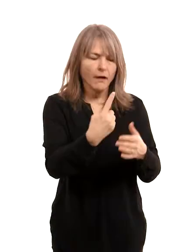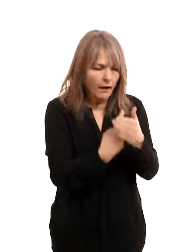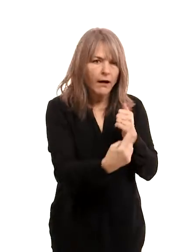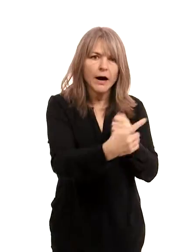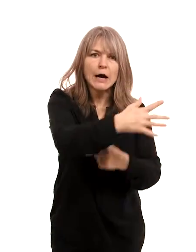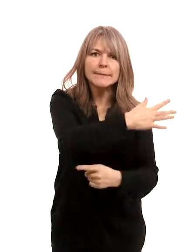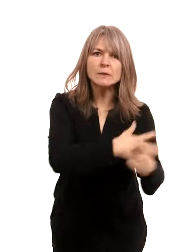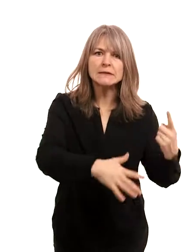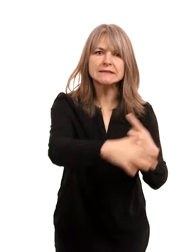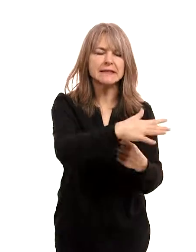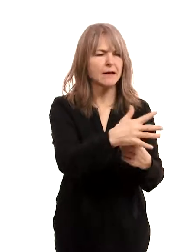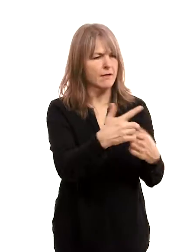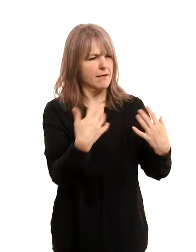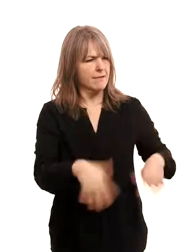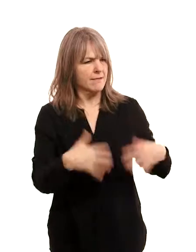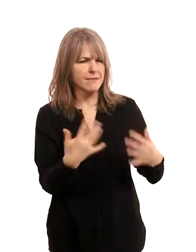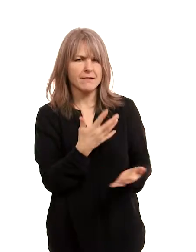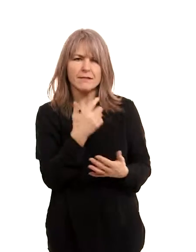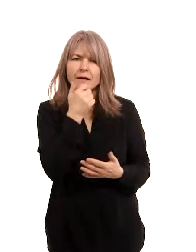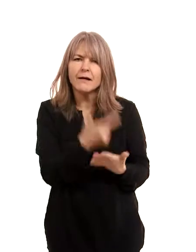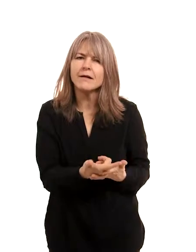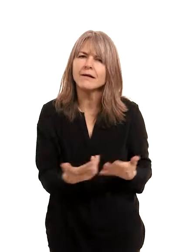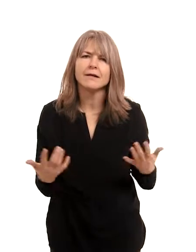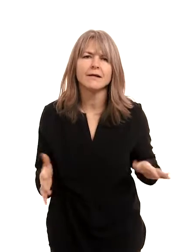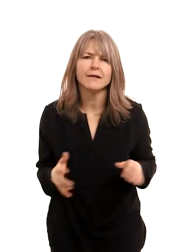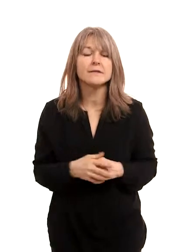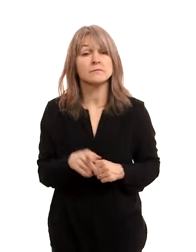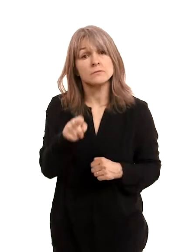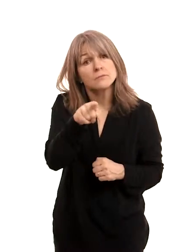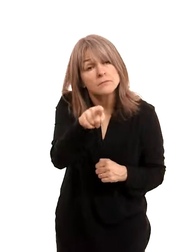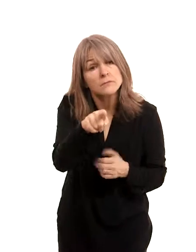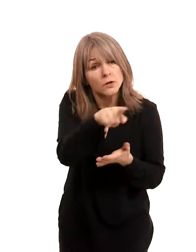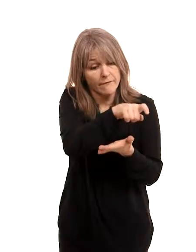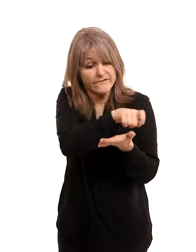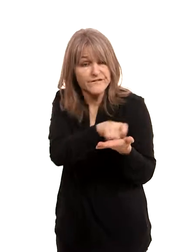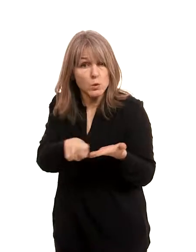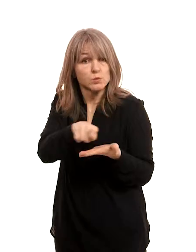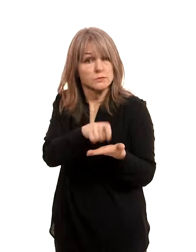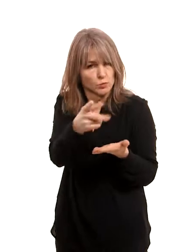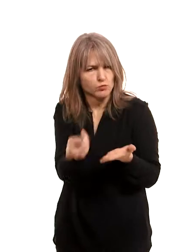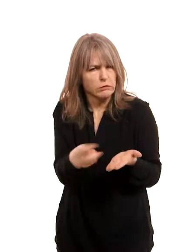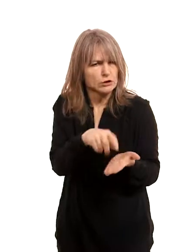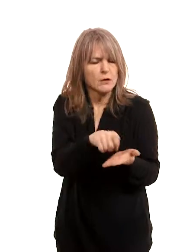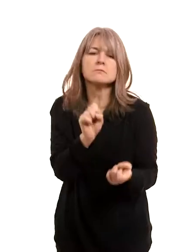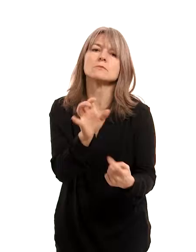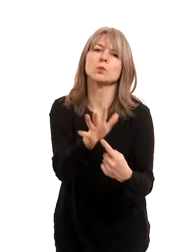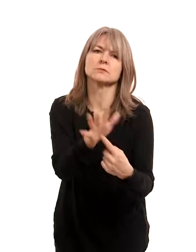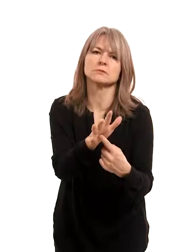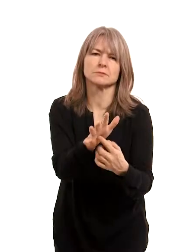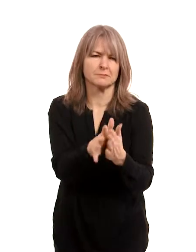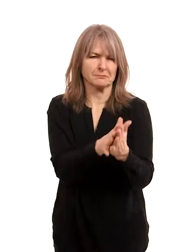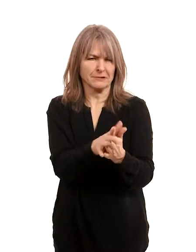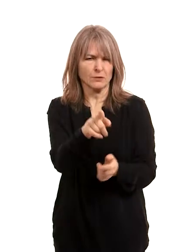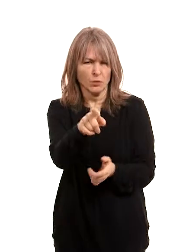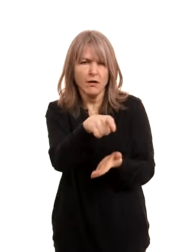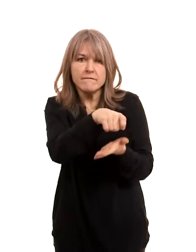be a voter is very important. It puts you in place of being known, and it puts you in a place